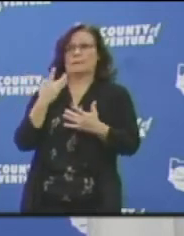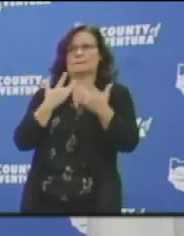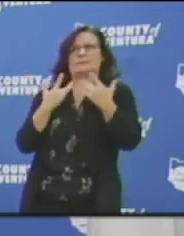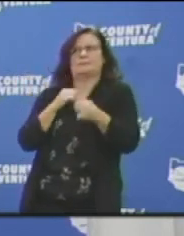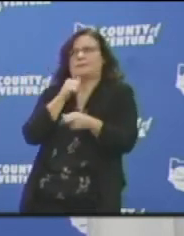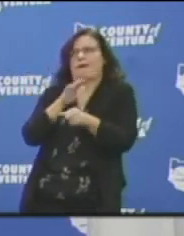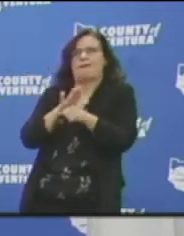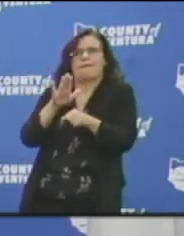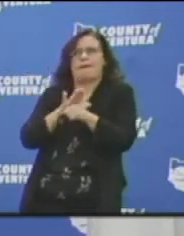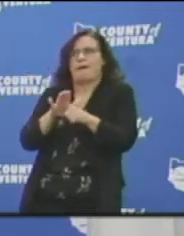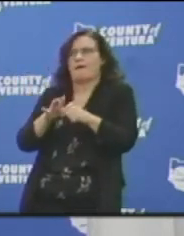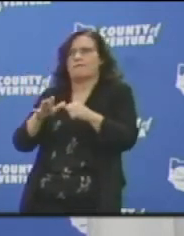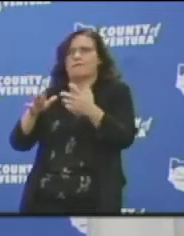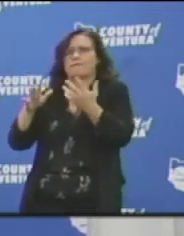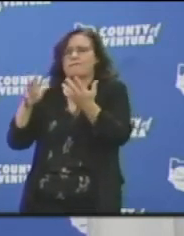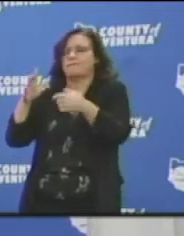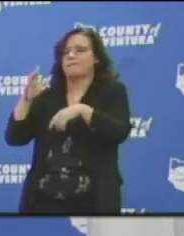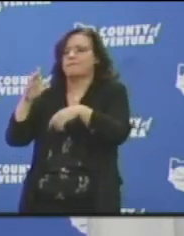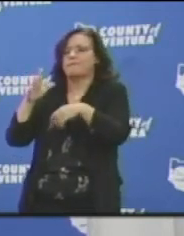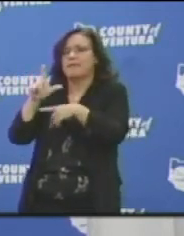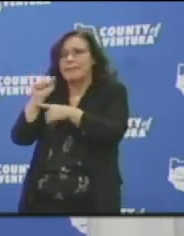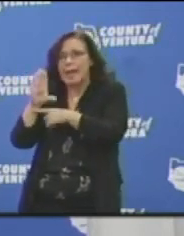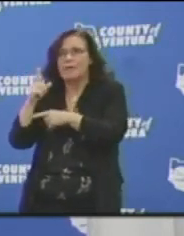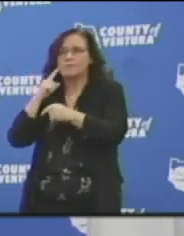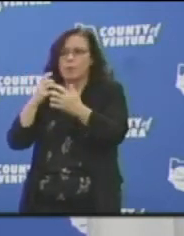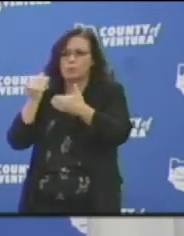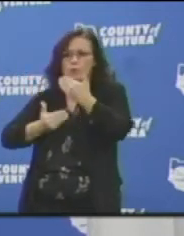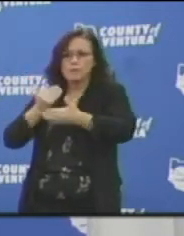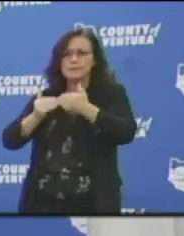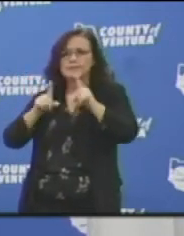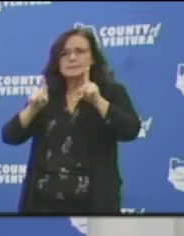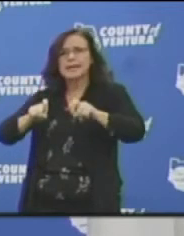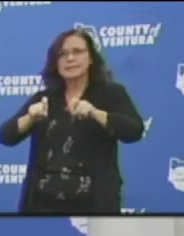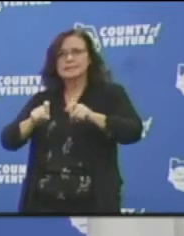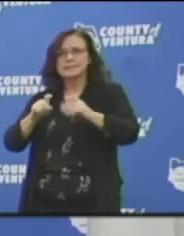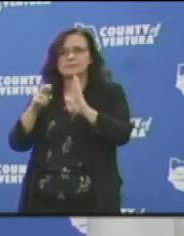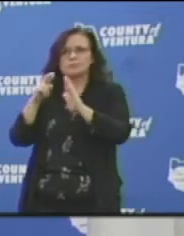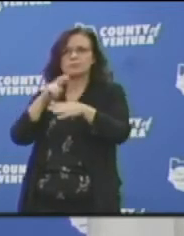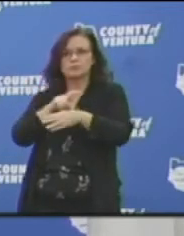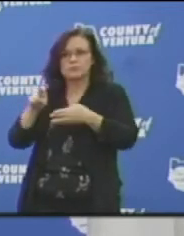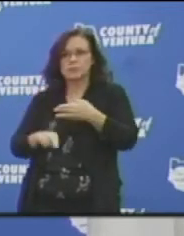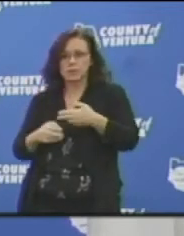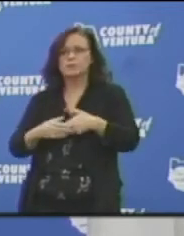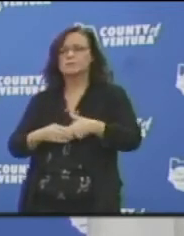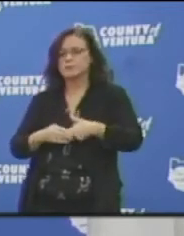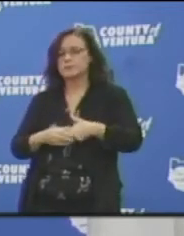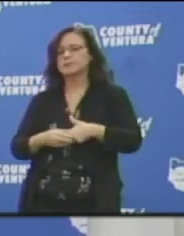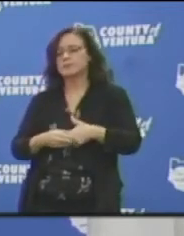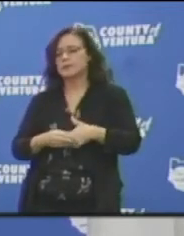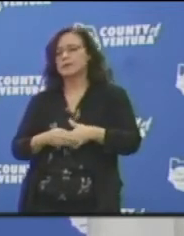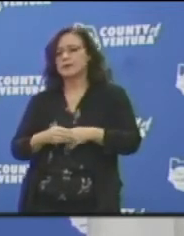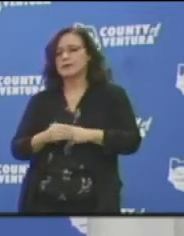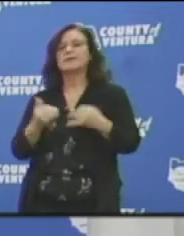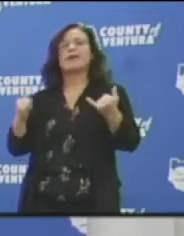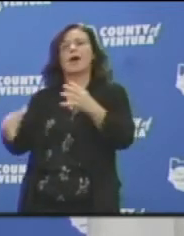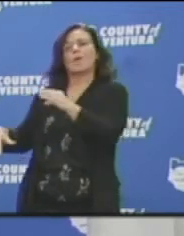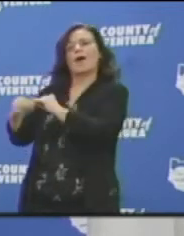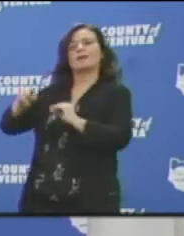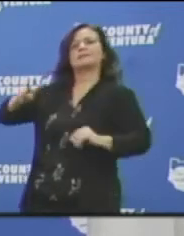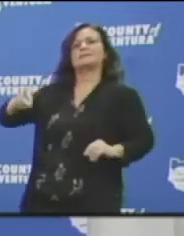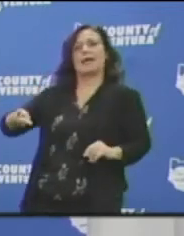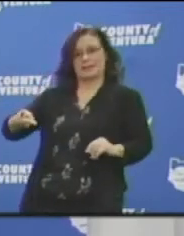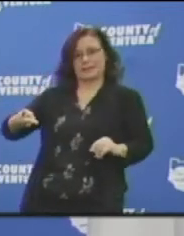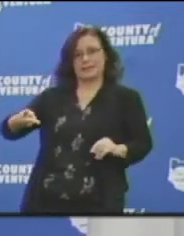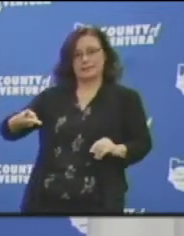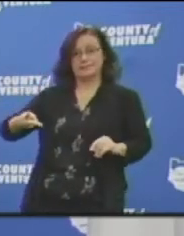requesting at those sites to pre-register or to go online prior to you showing up at the